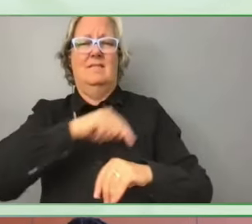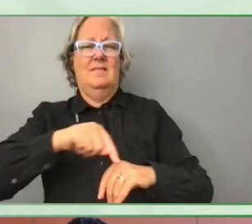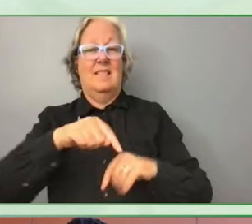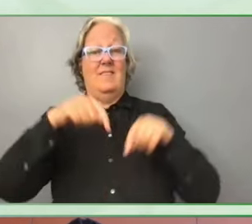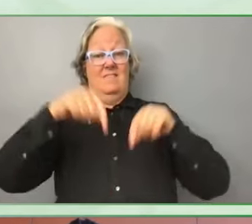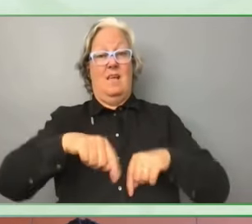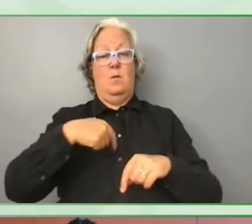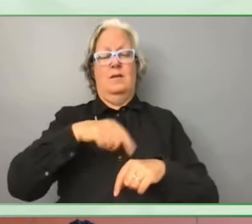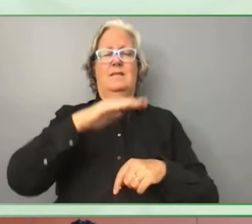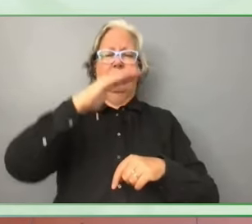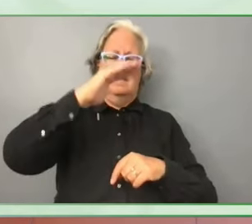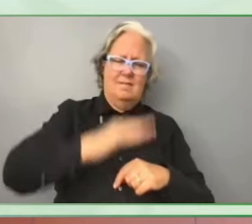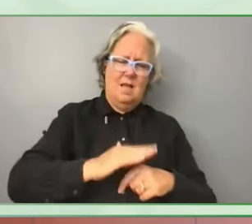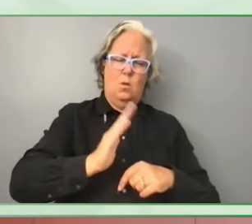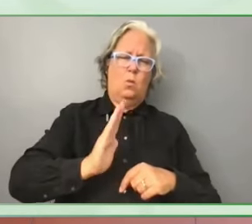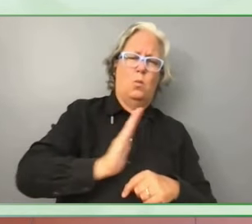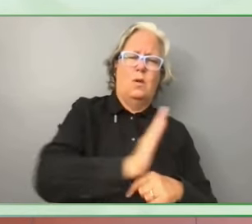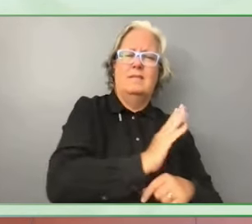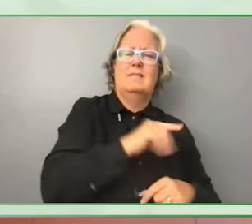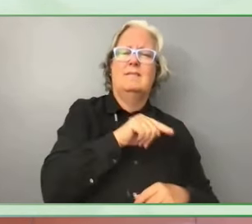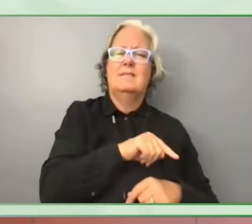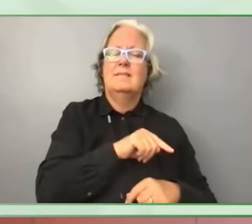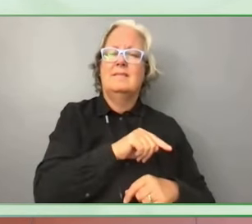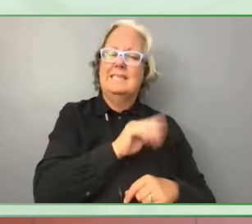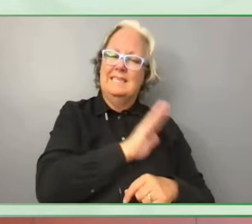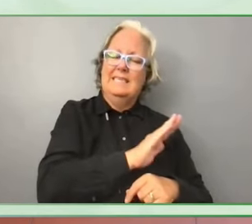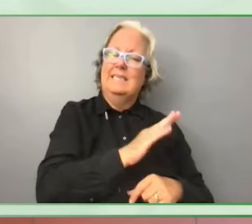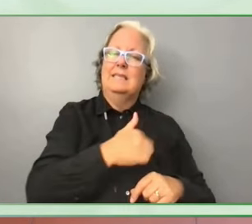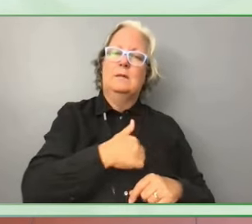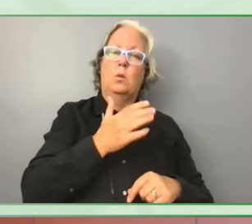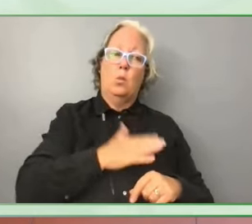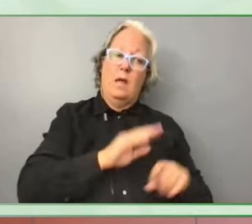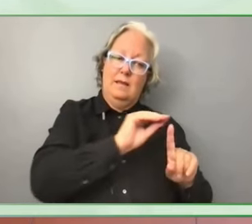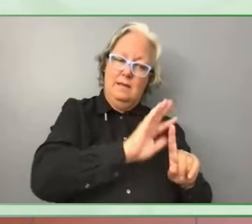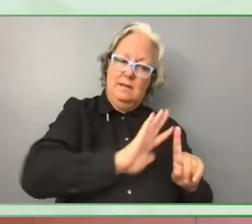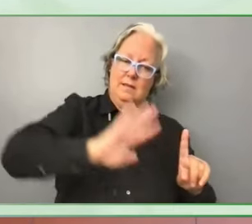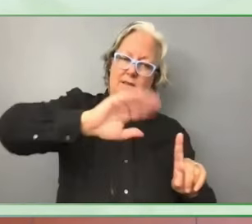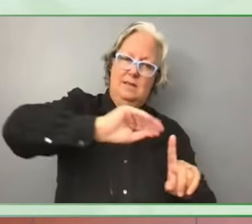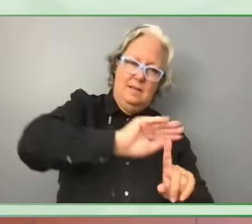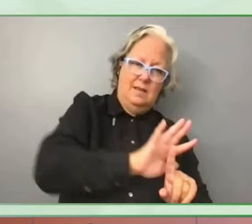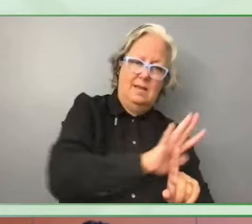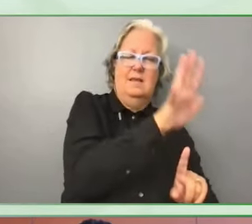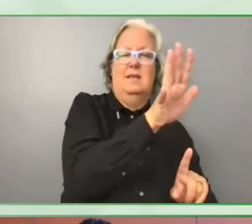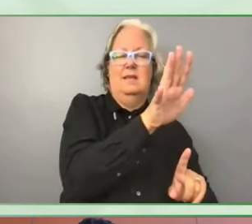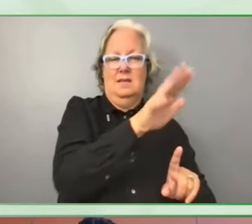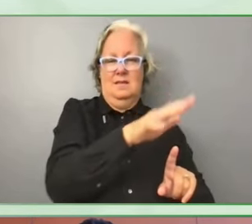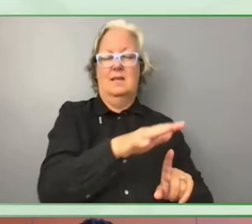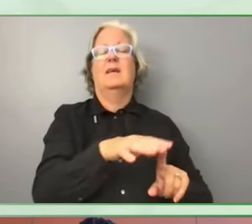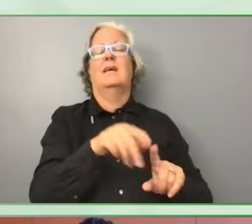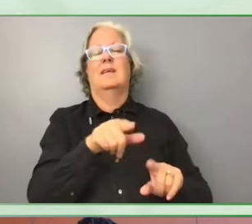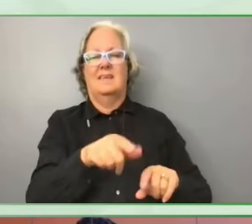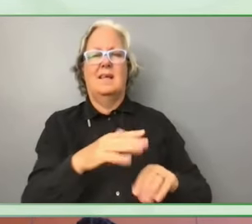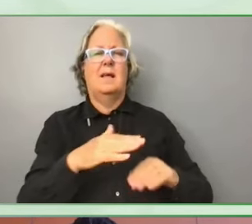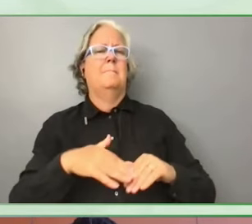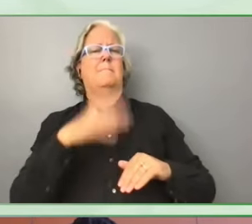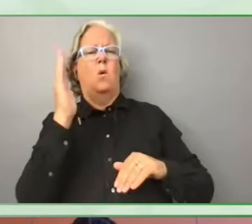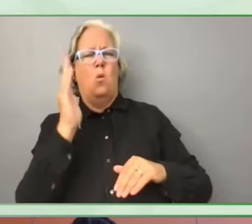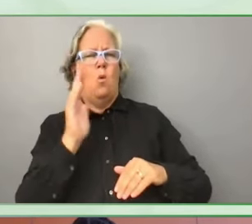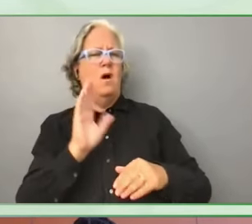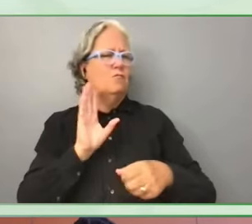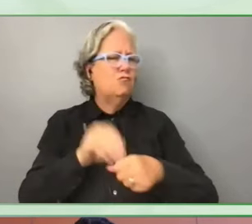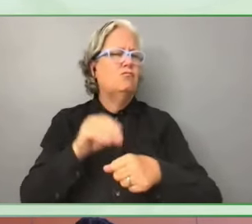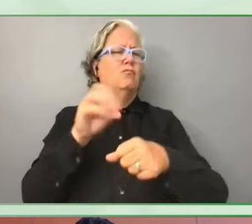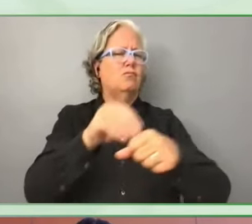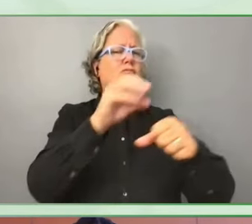in particular. So we intend to go further to increase our impact, getting involved all women and girls